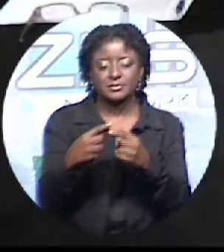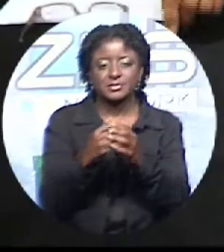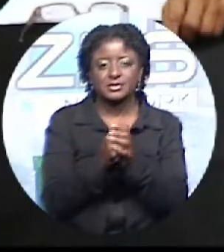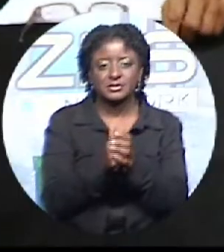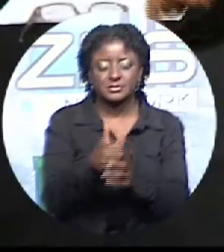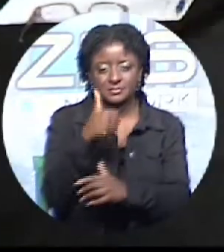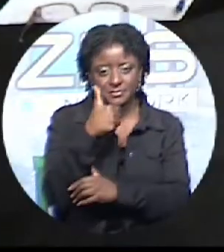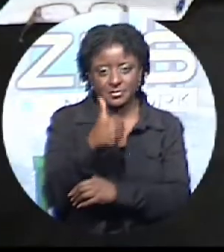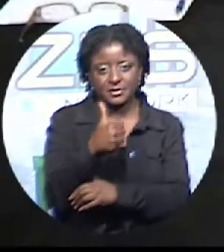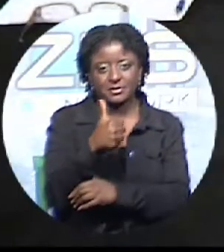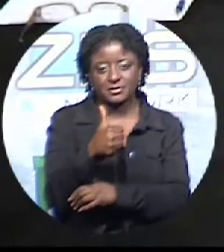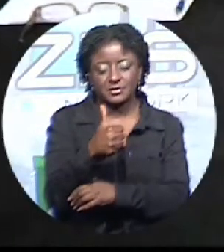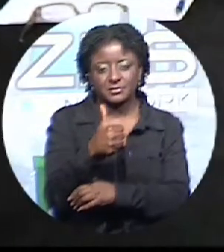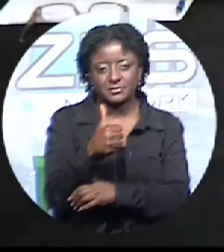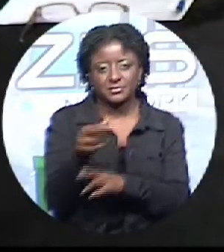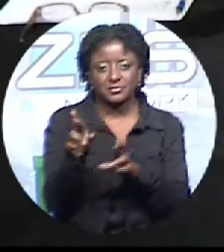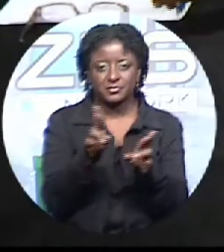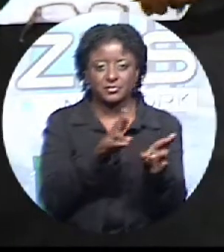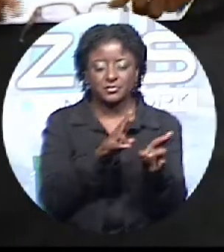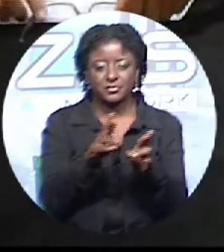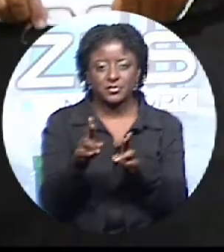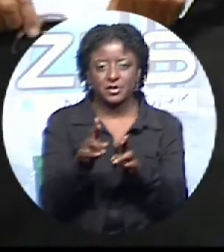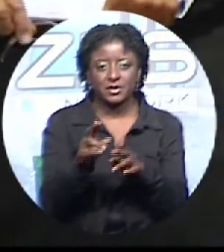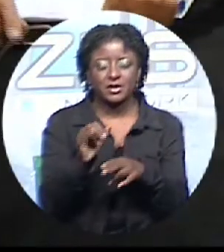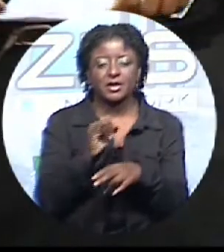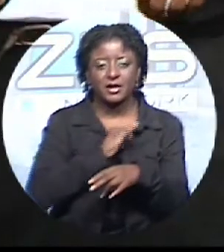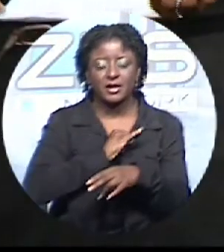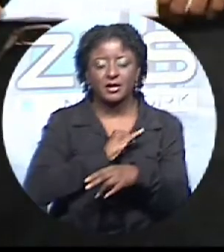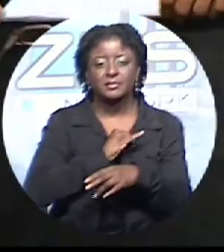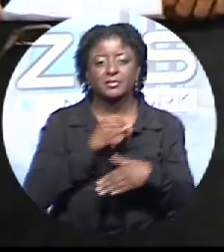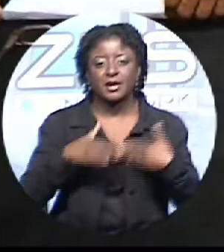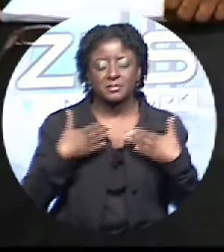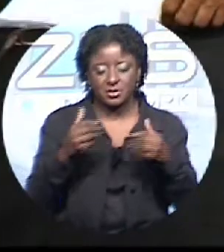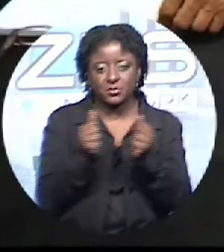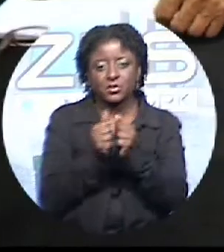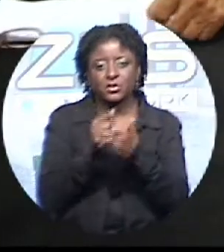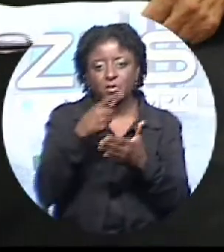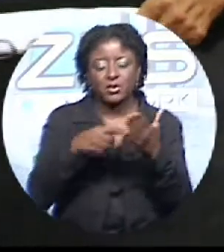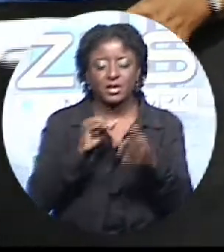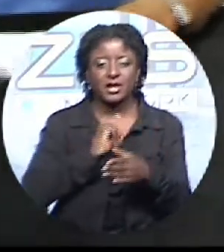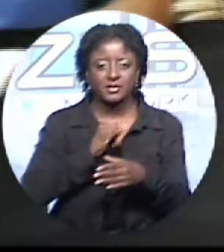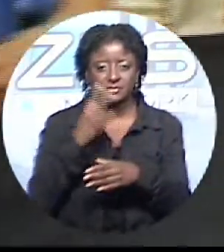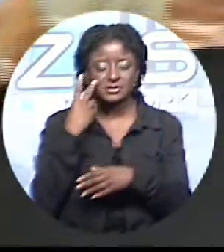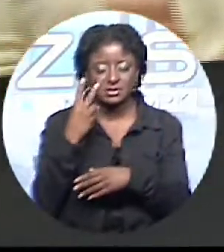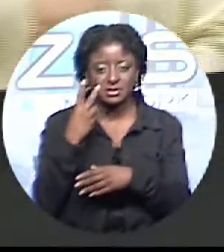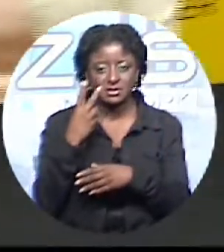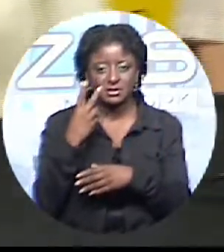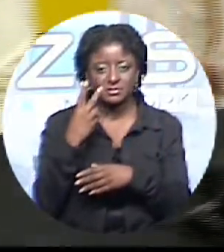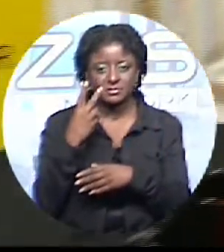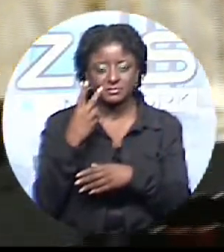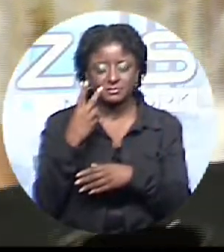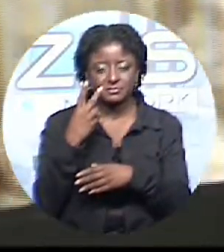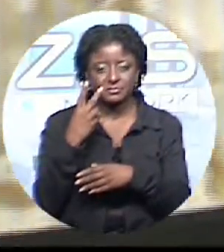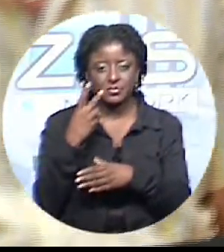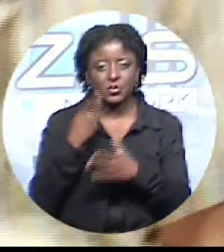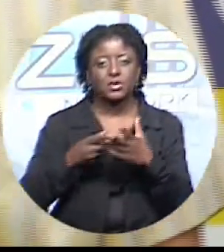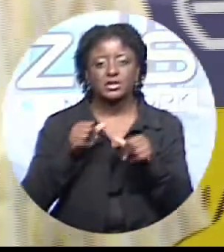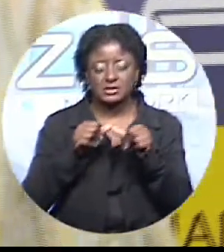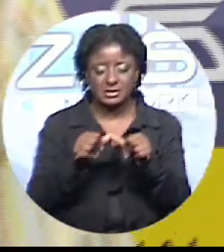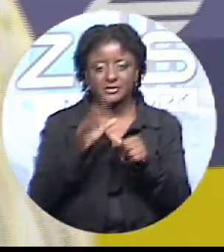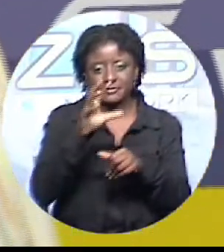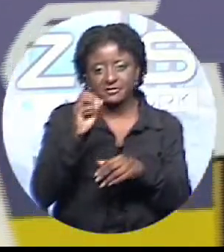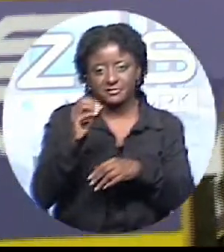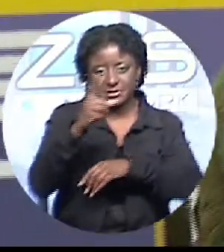up. I'm pleased with what I've seen because, of course, we're still 50 days from the event, but all